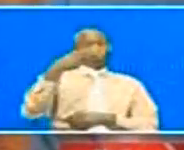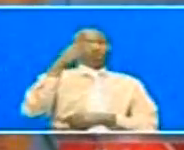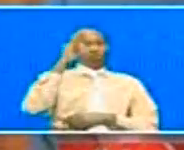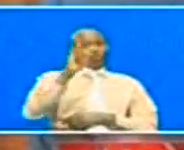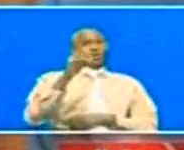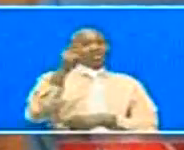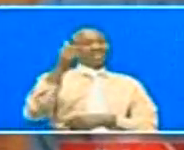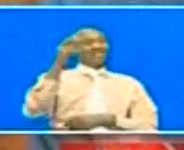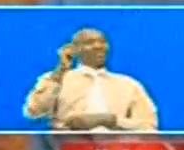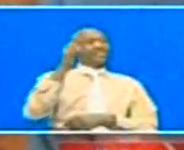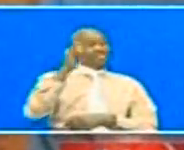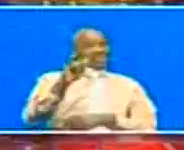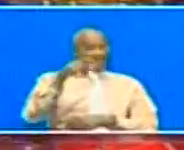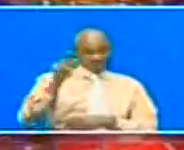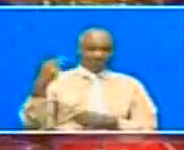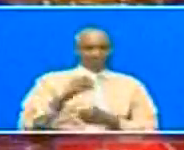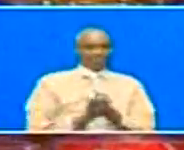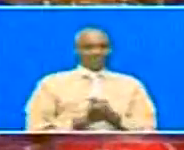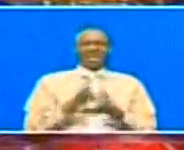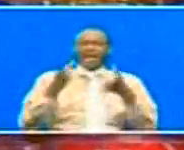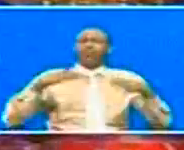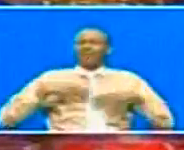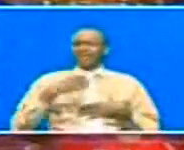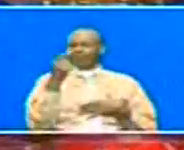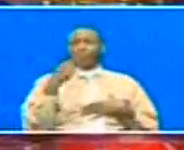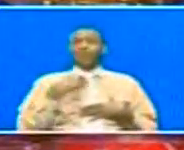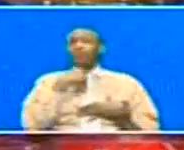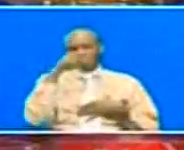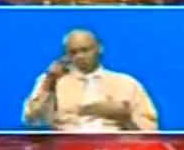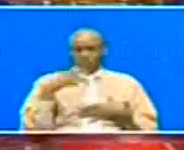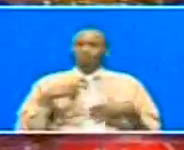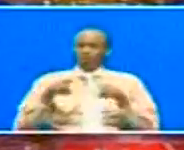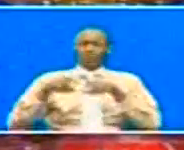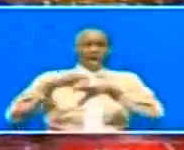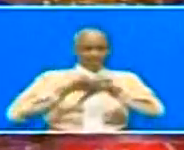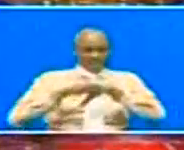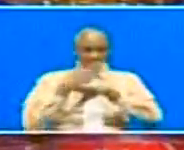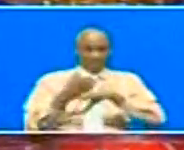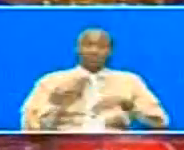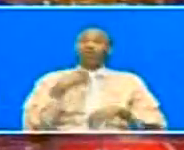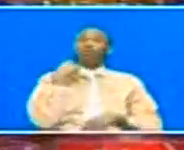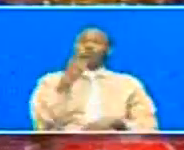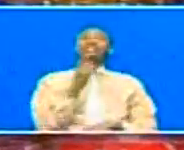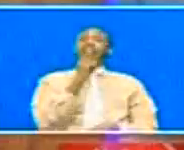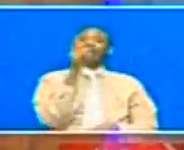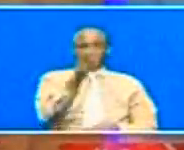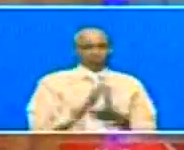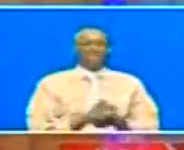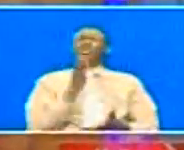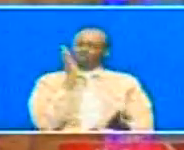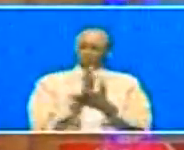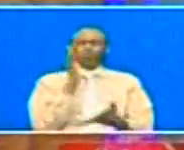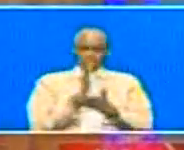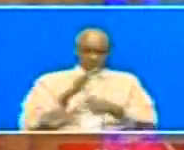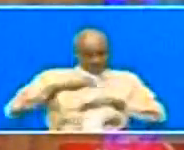voice. Yes. Golden voice. Fred, I want to take a break, come back. I'll talk about your African influences as well. Now, I will tell you, that is now the base.